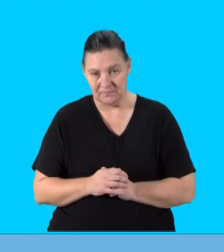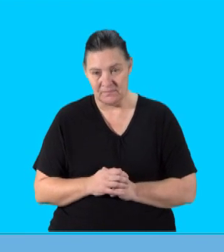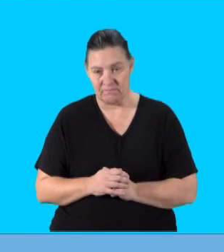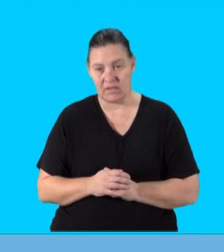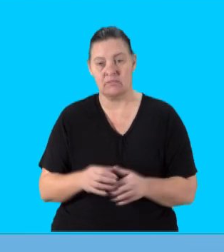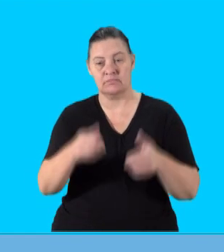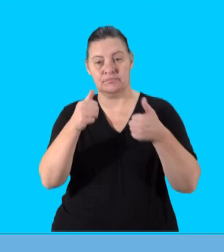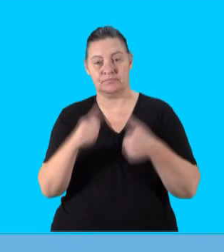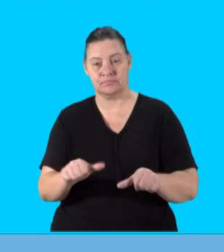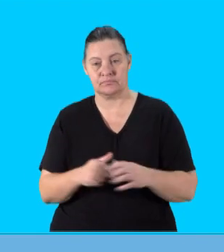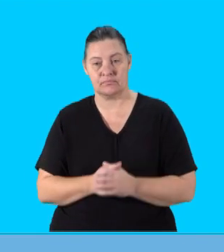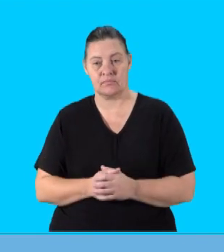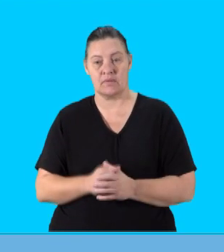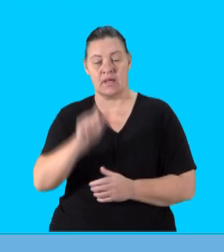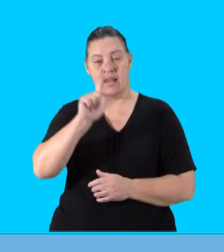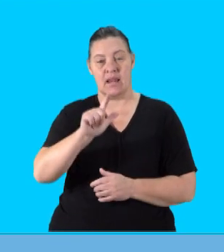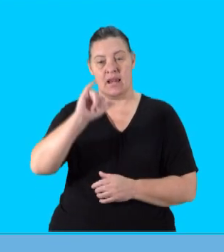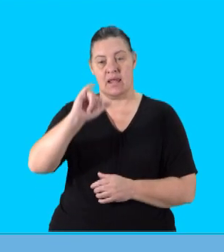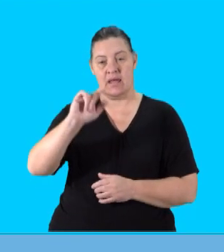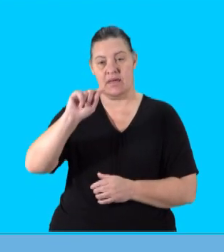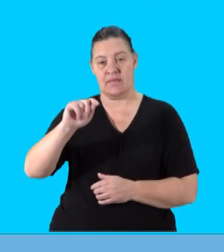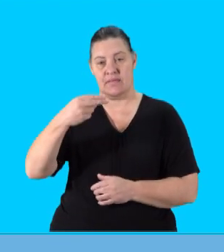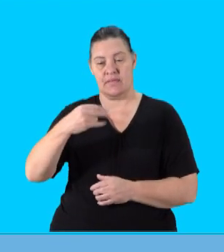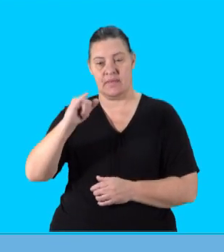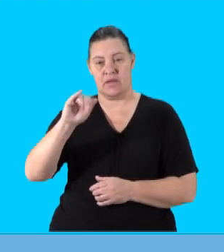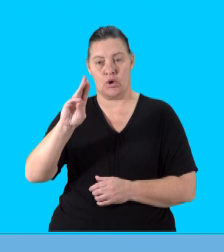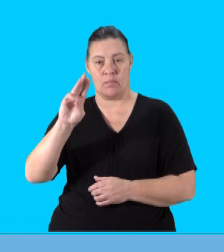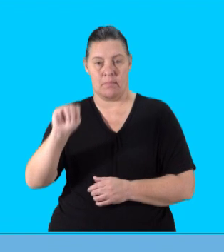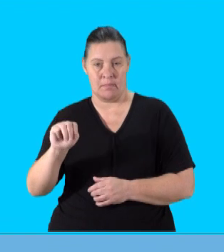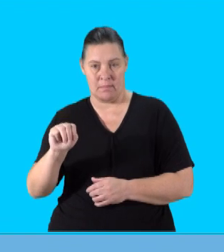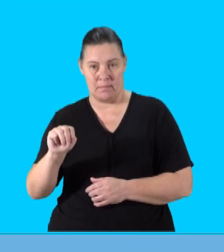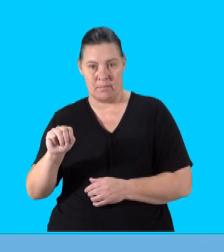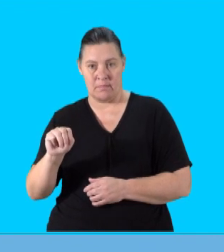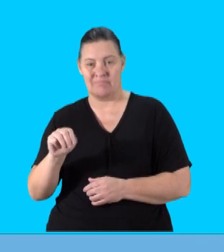boron. Then you continue lithium. Lithium,